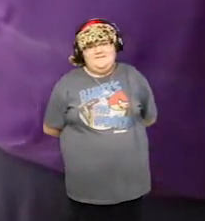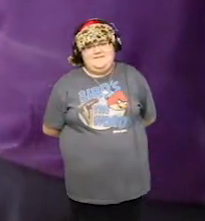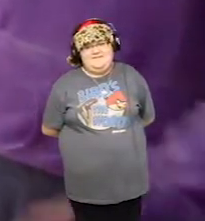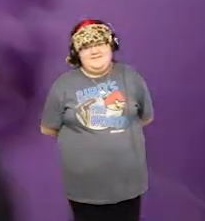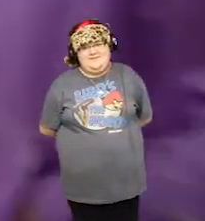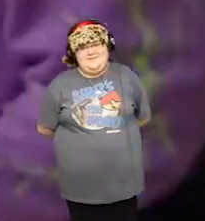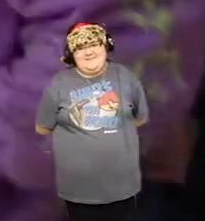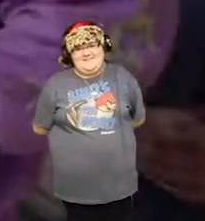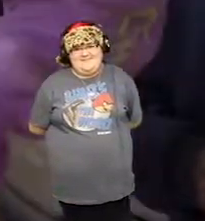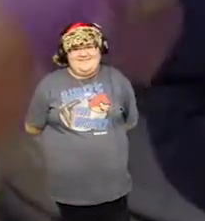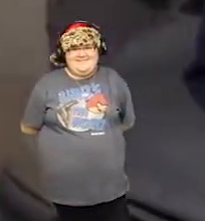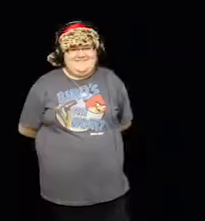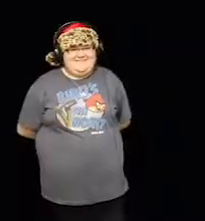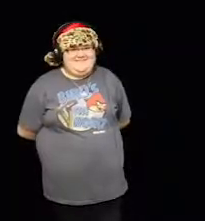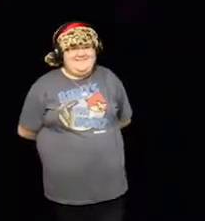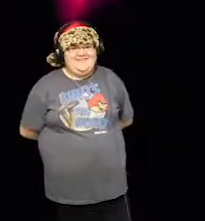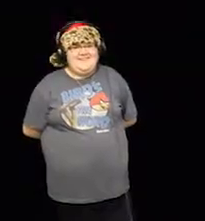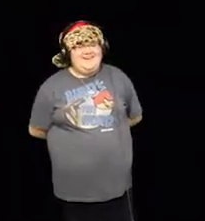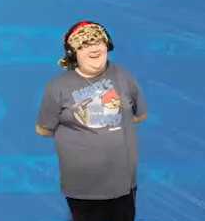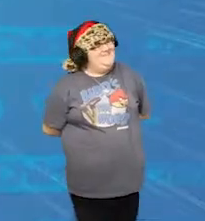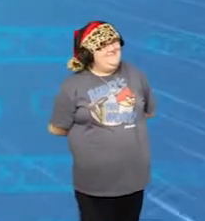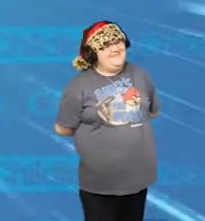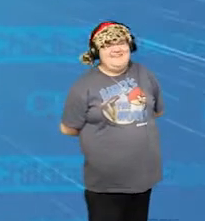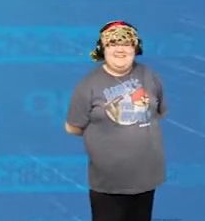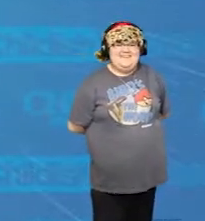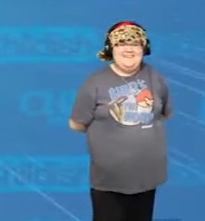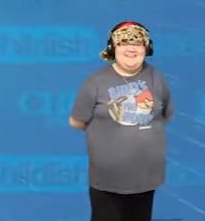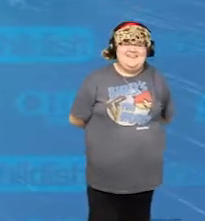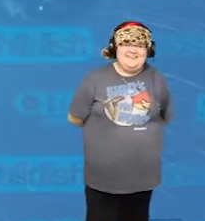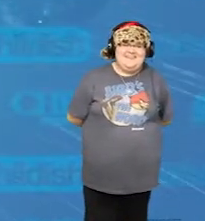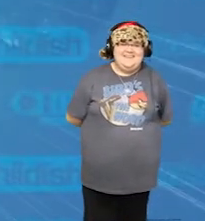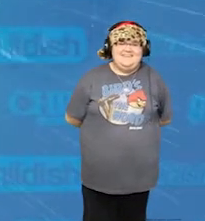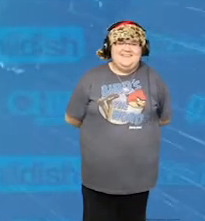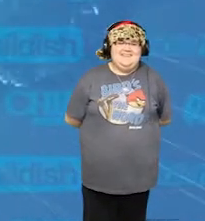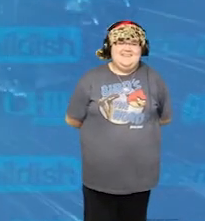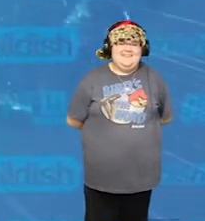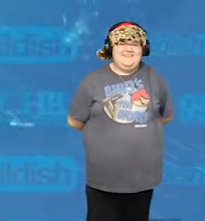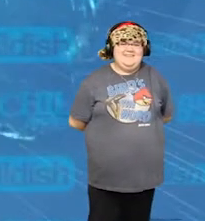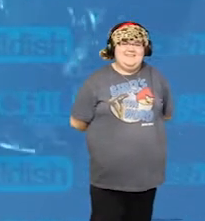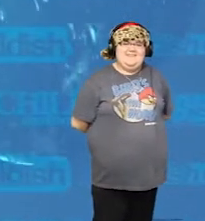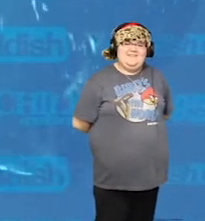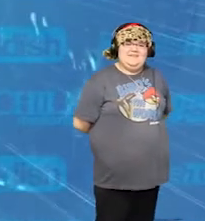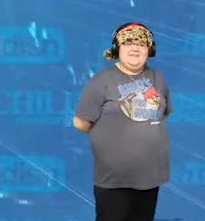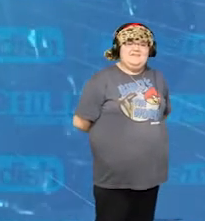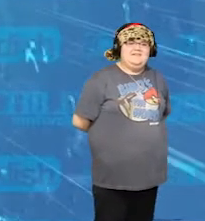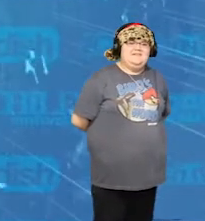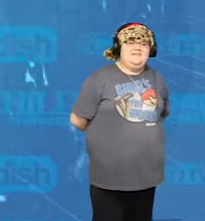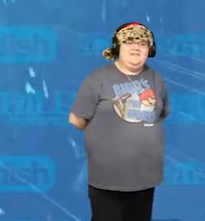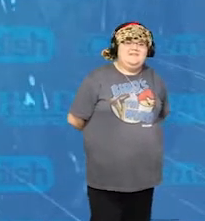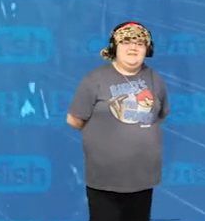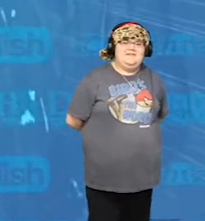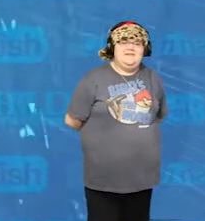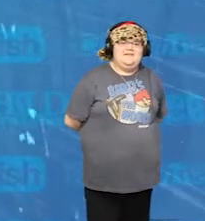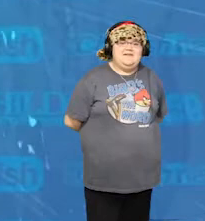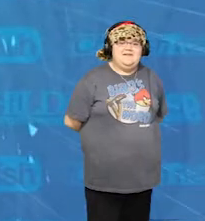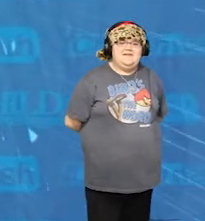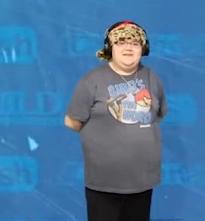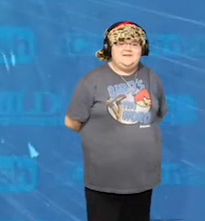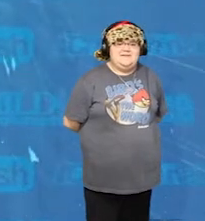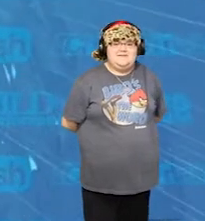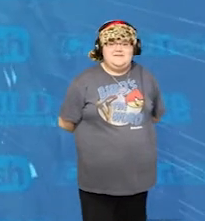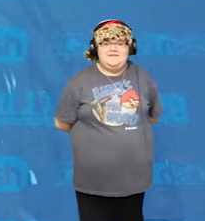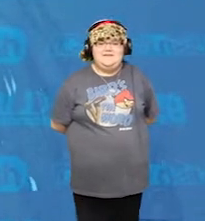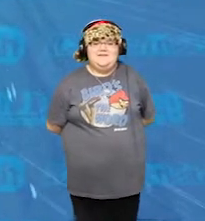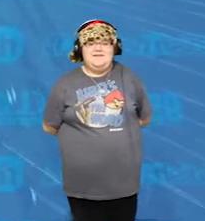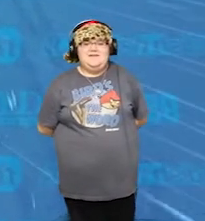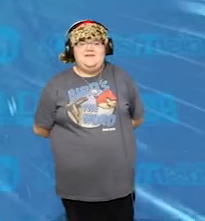done. Yo, dubs only! This is the shopping list for round two. 4 lettuce, 1 computer monitor, 2 decaf tea bags, 1